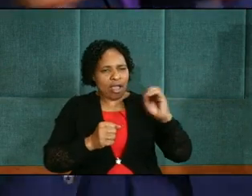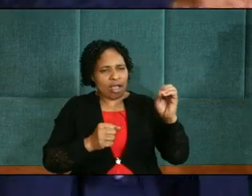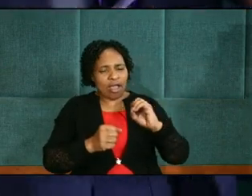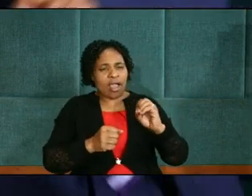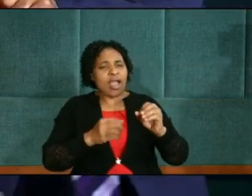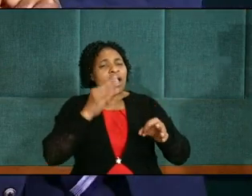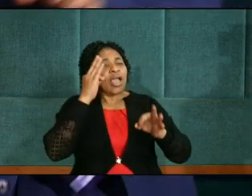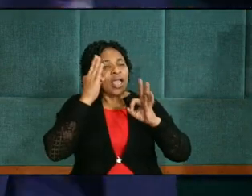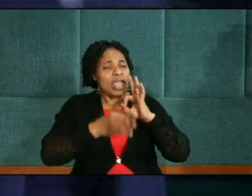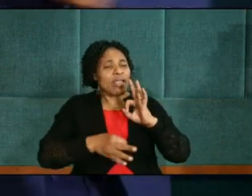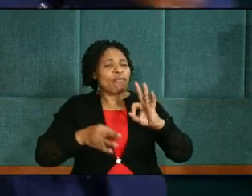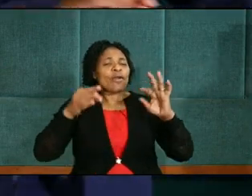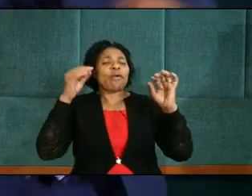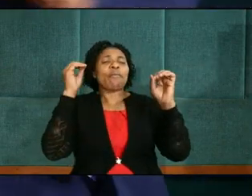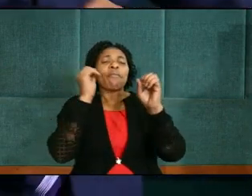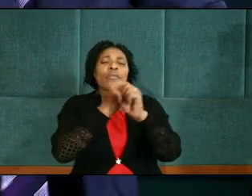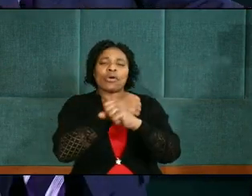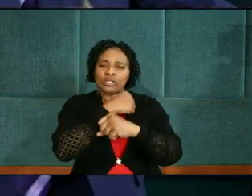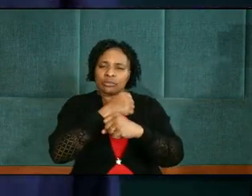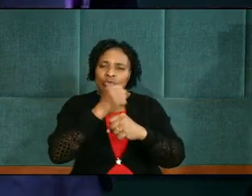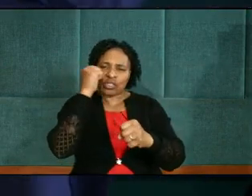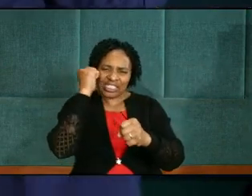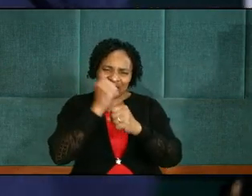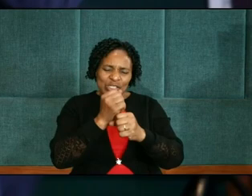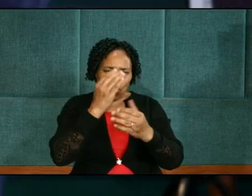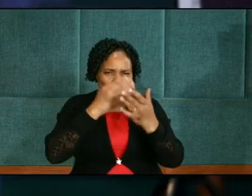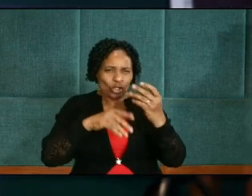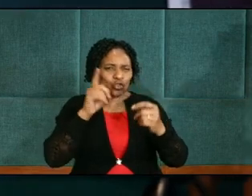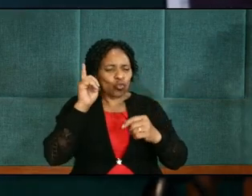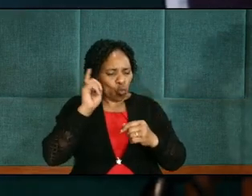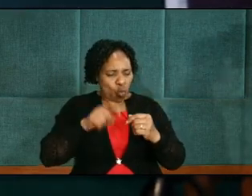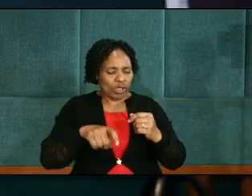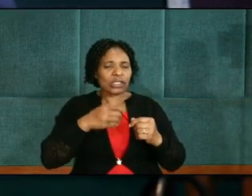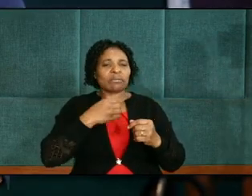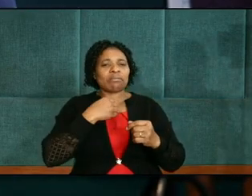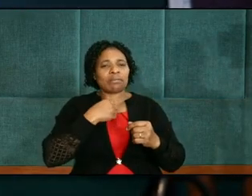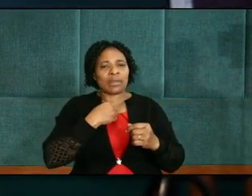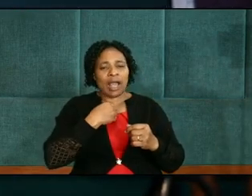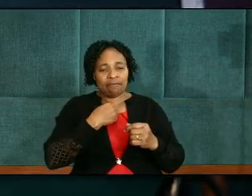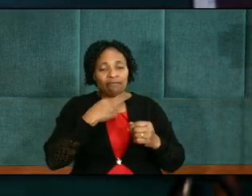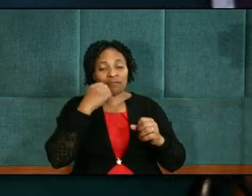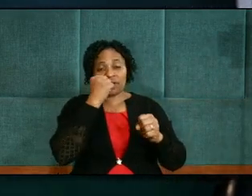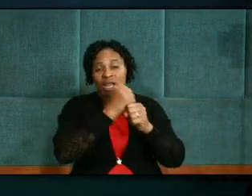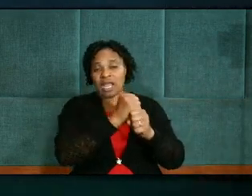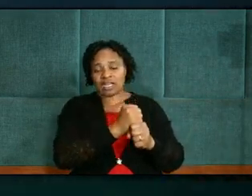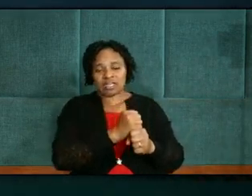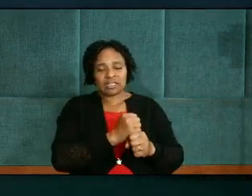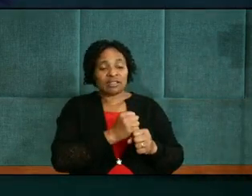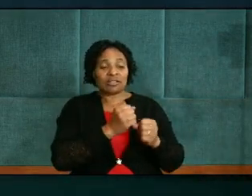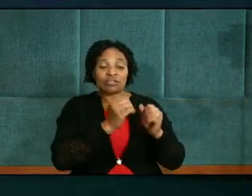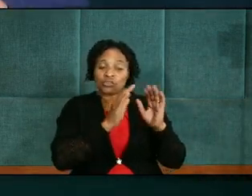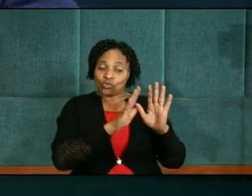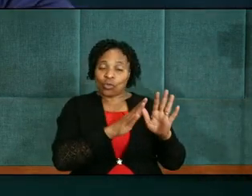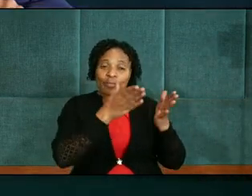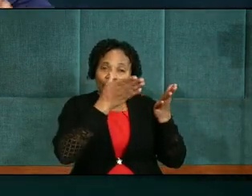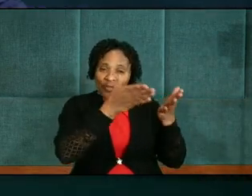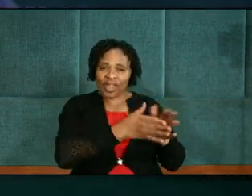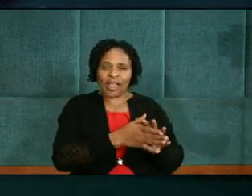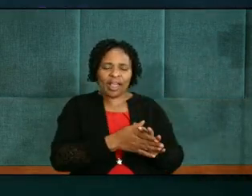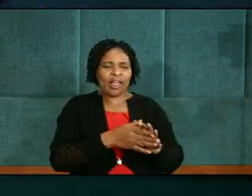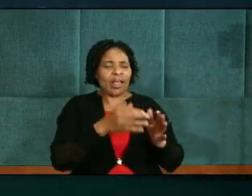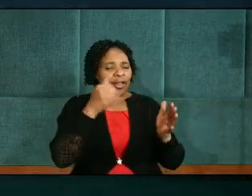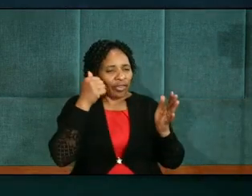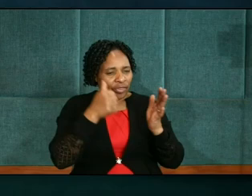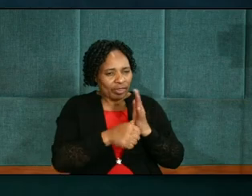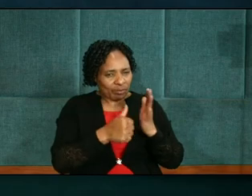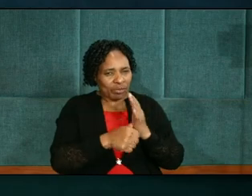you did not do what you should have done, there's going to be a beep, beep. And here's where my problem in the